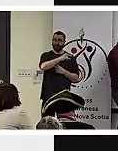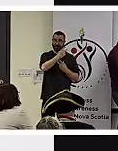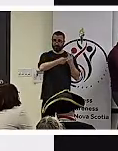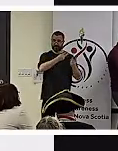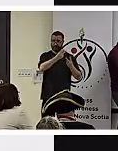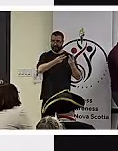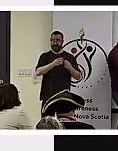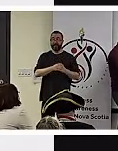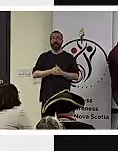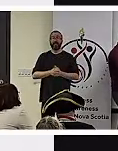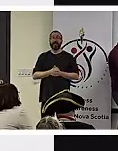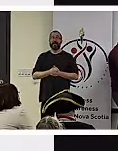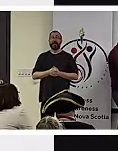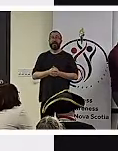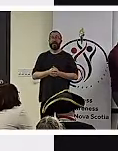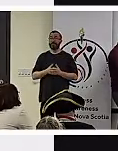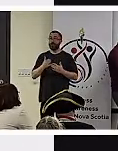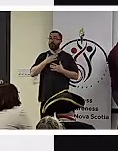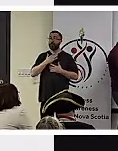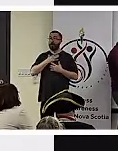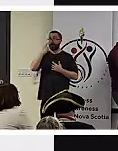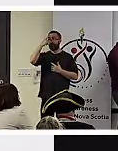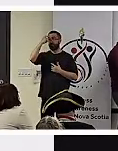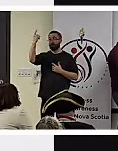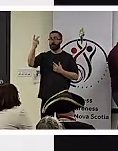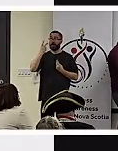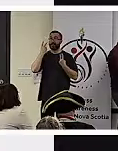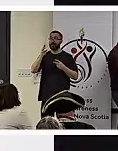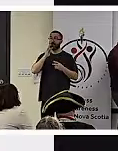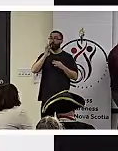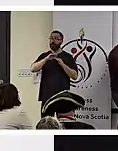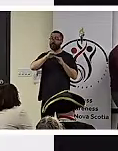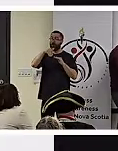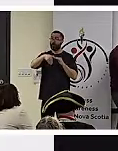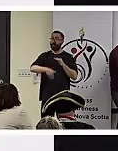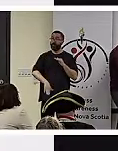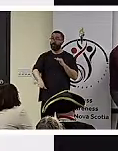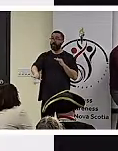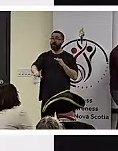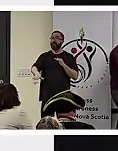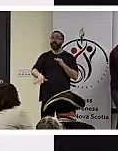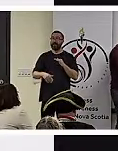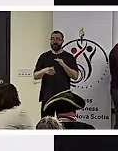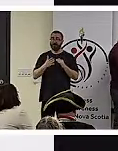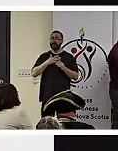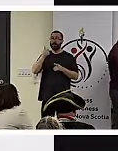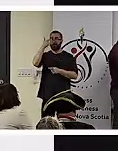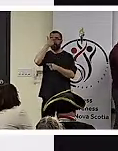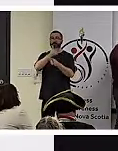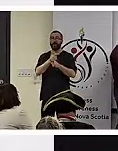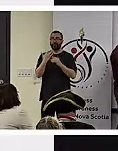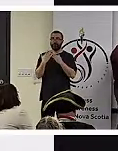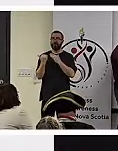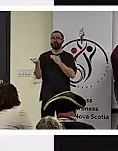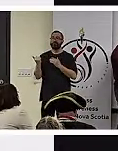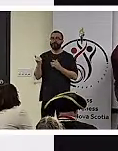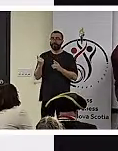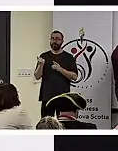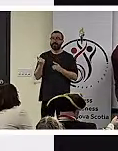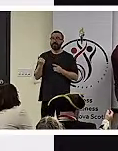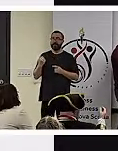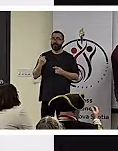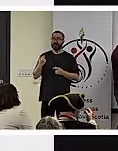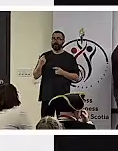my dream was to see a waterfall. So my brother took me, my